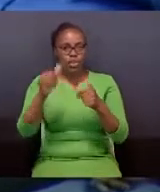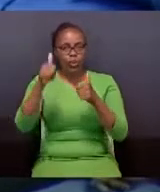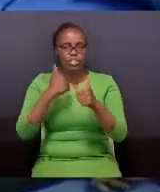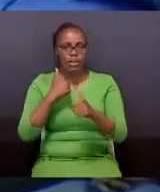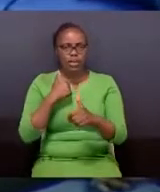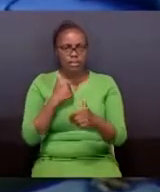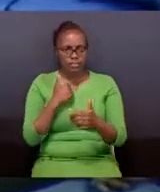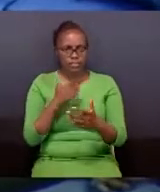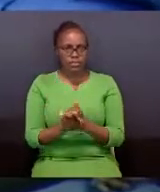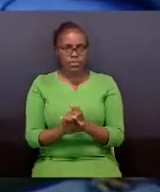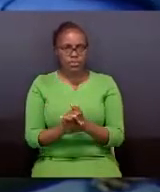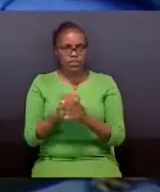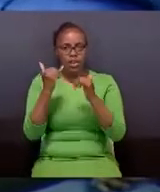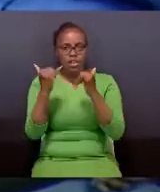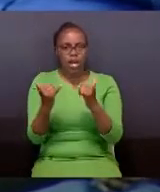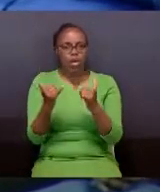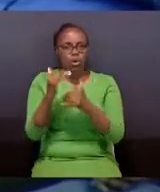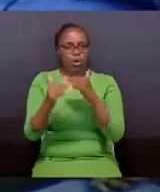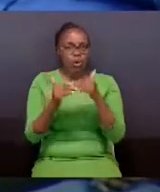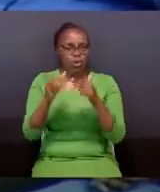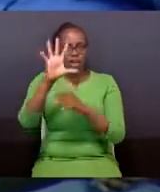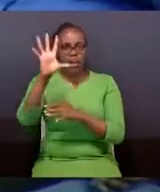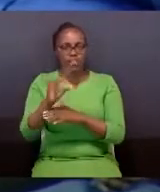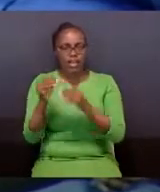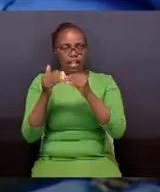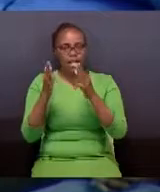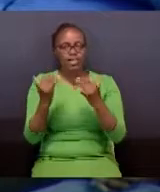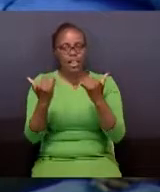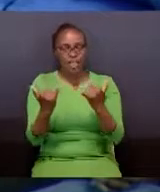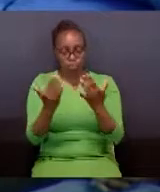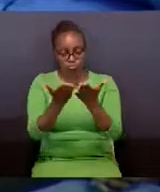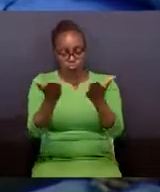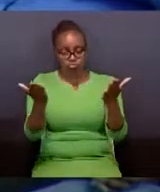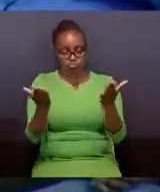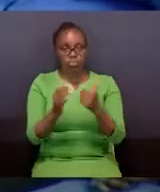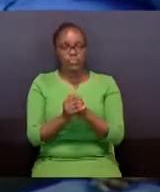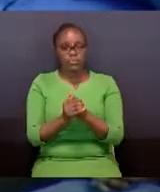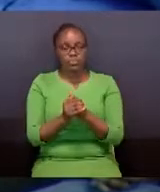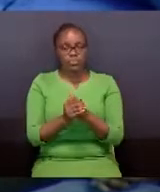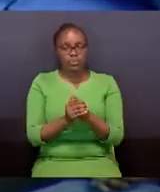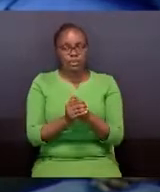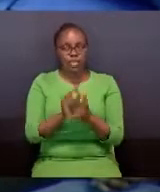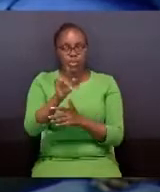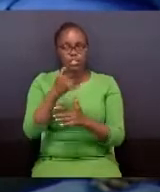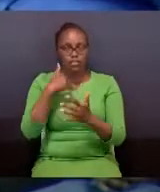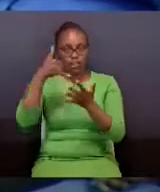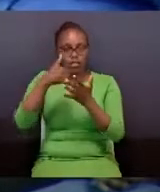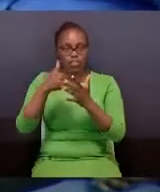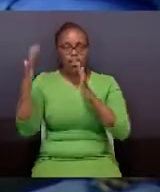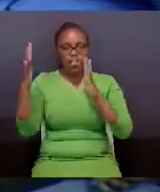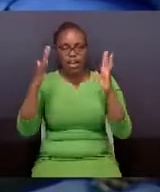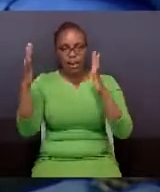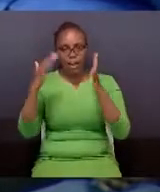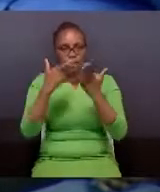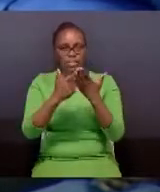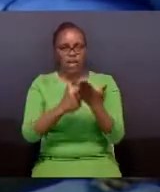have, it's now for all the African leaders present at this room. You're going to be part of the climate